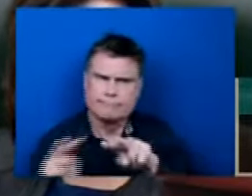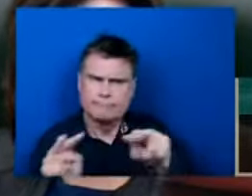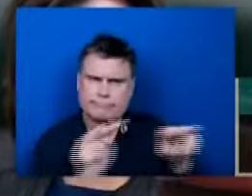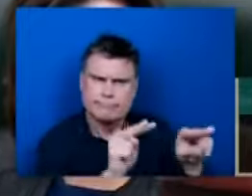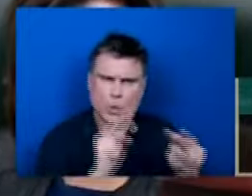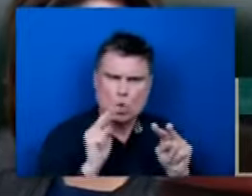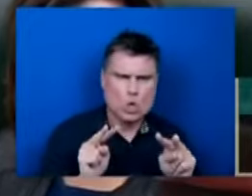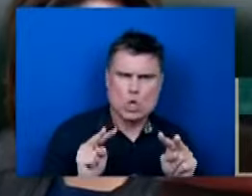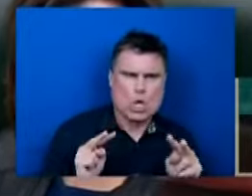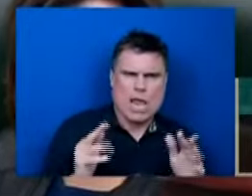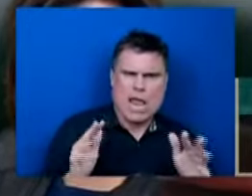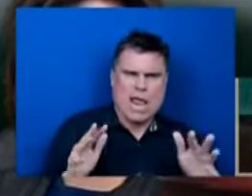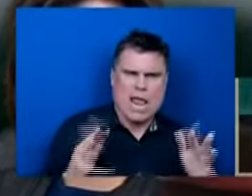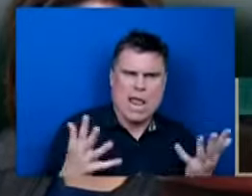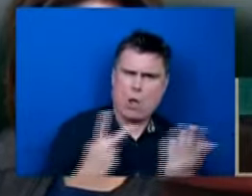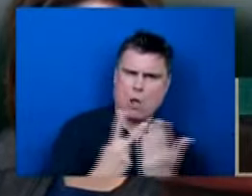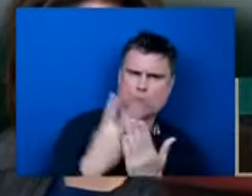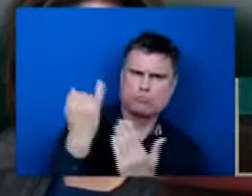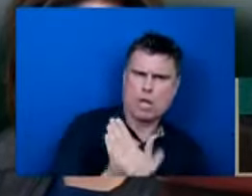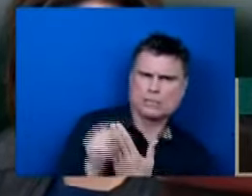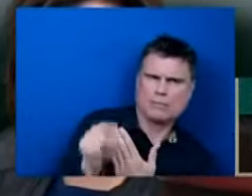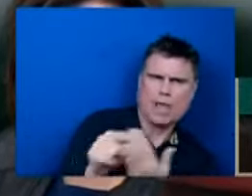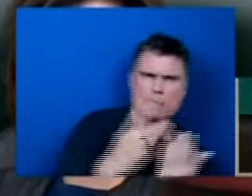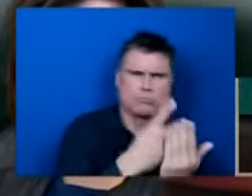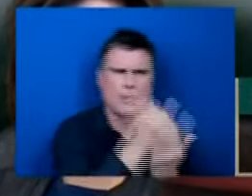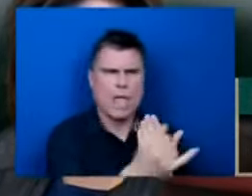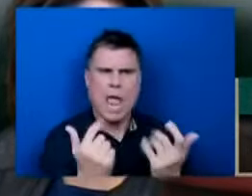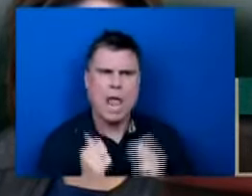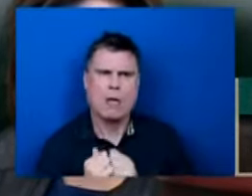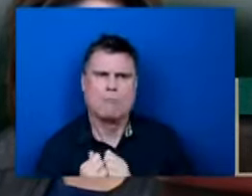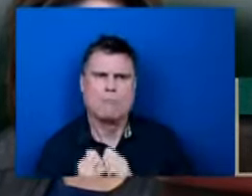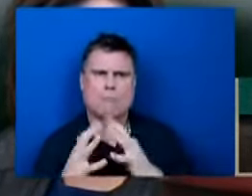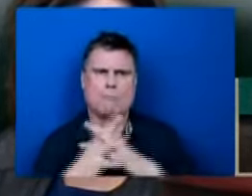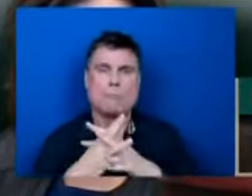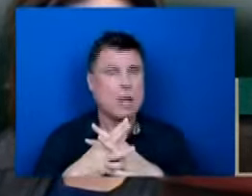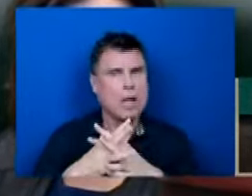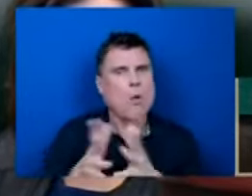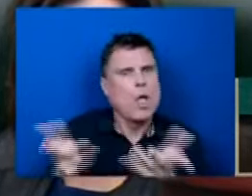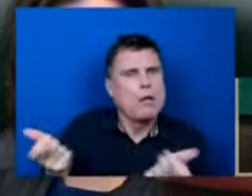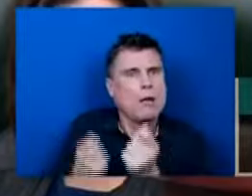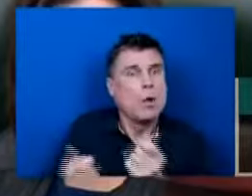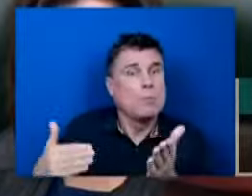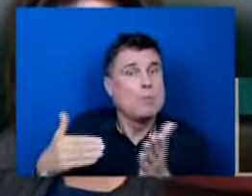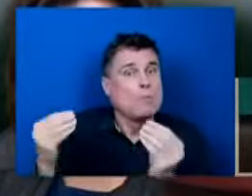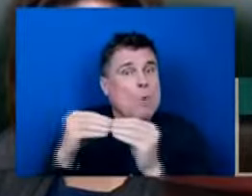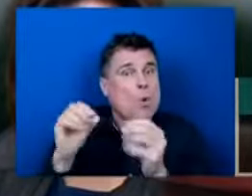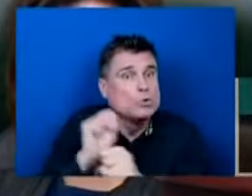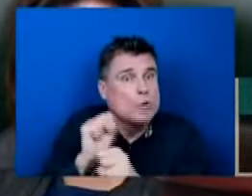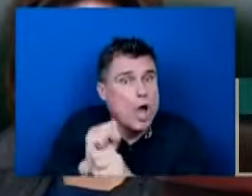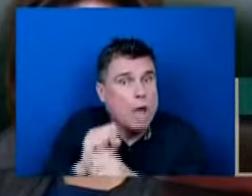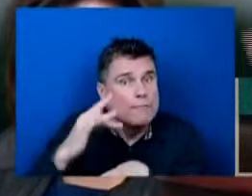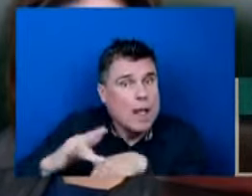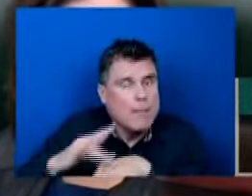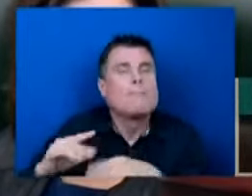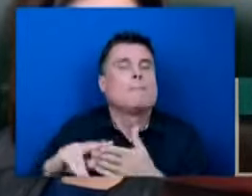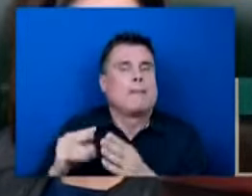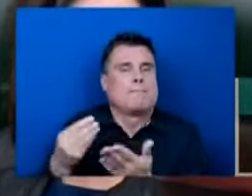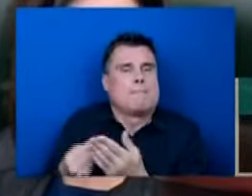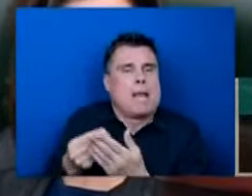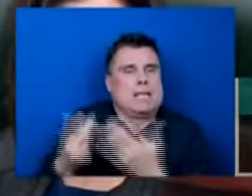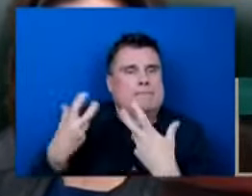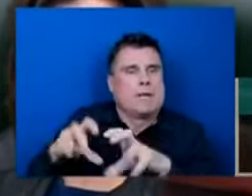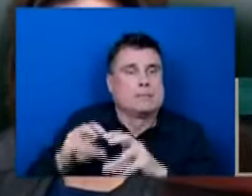province for job-creating investment attraction. This includes a $390 million investment in rural